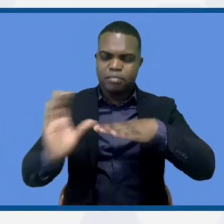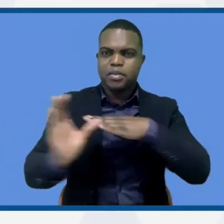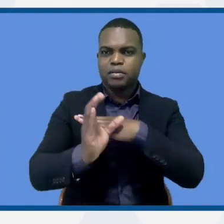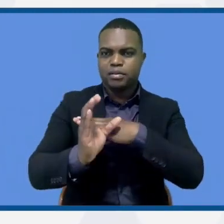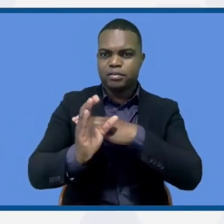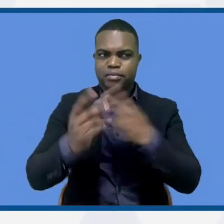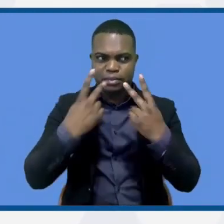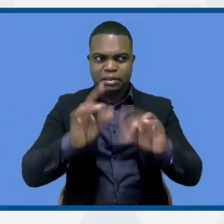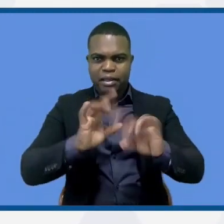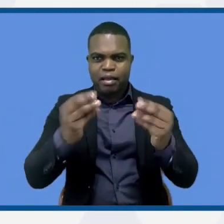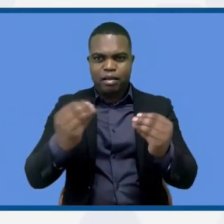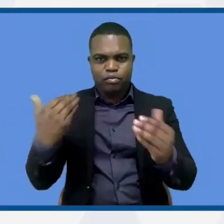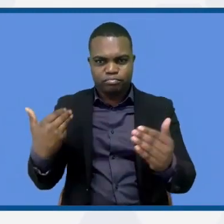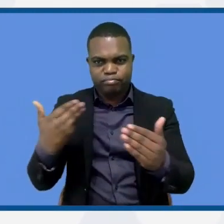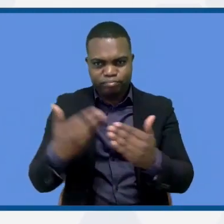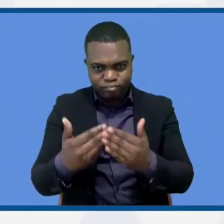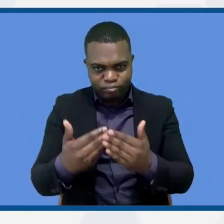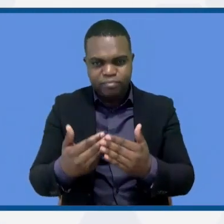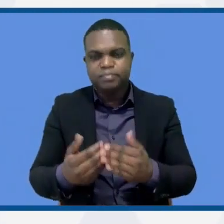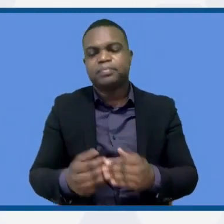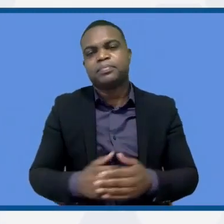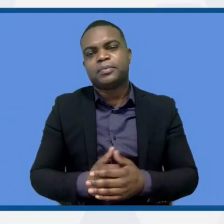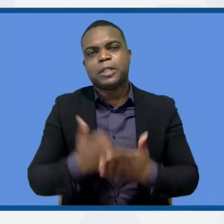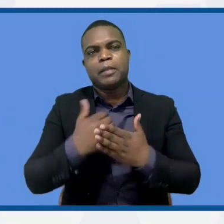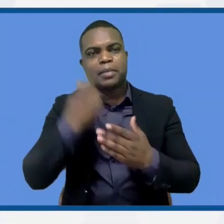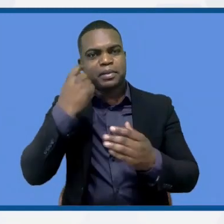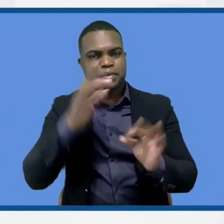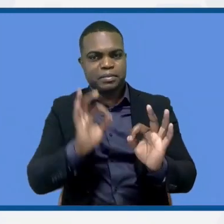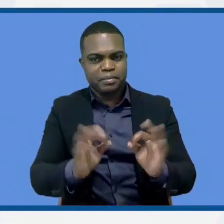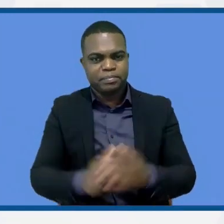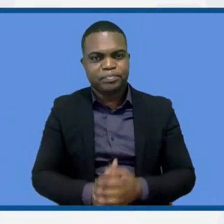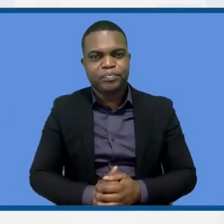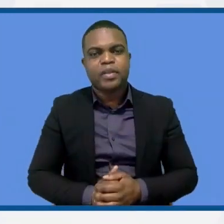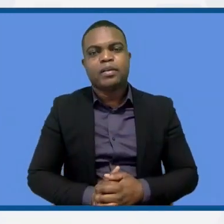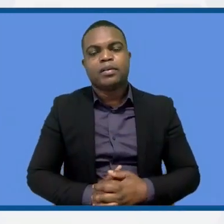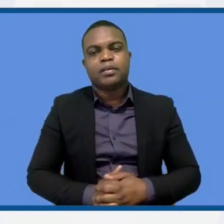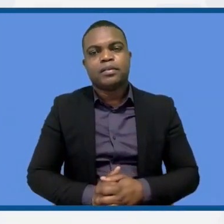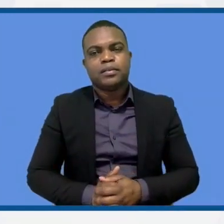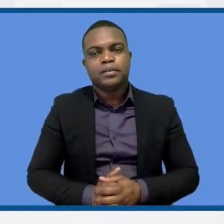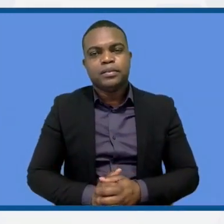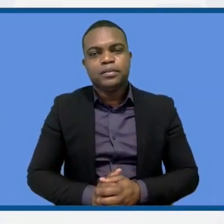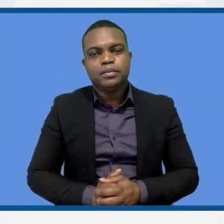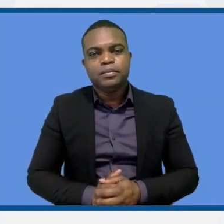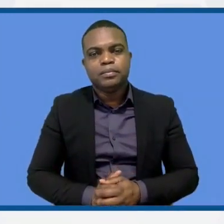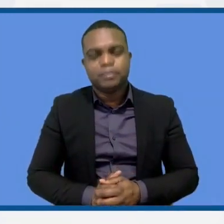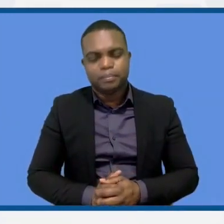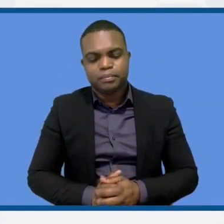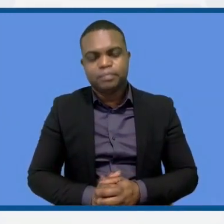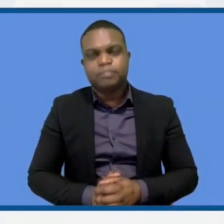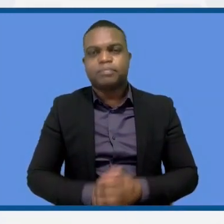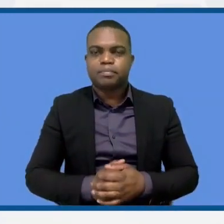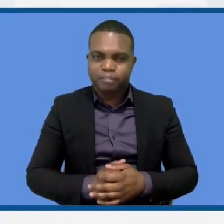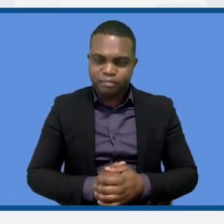in risk management with this type of infrastructure. I'm sure many of you have questions. At the end, we will